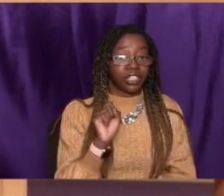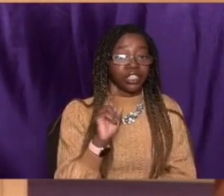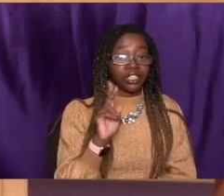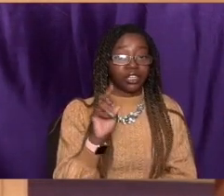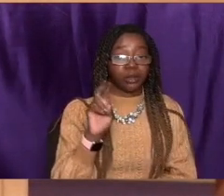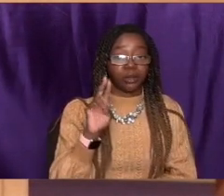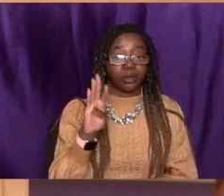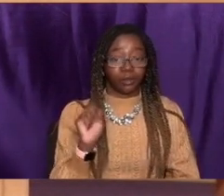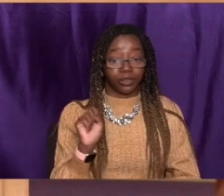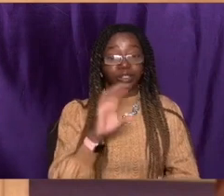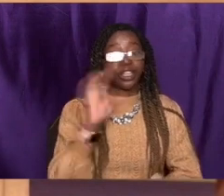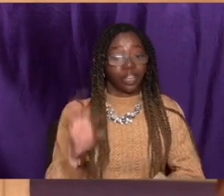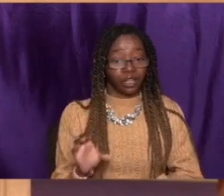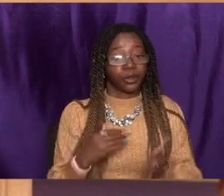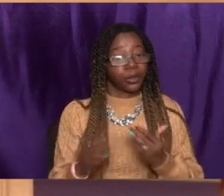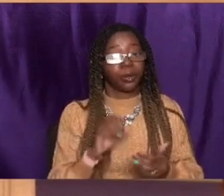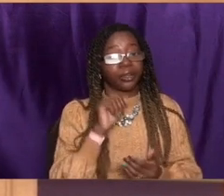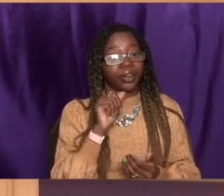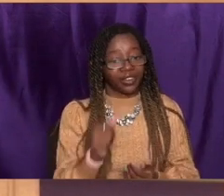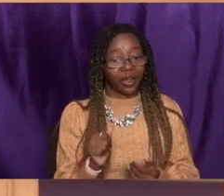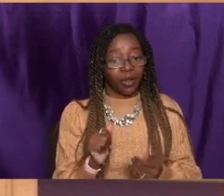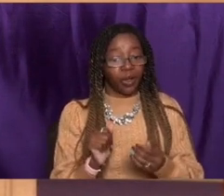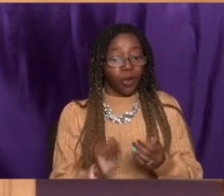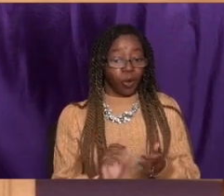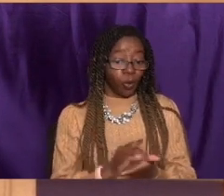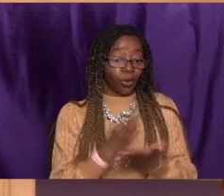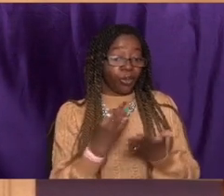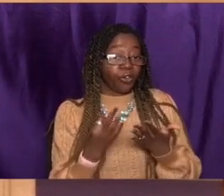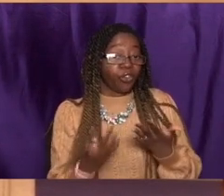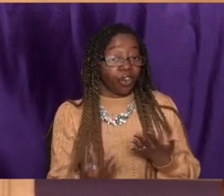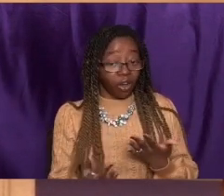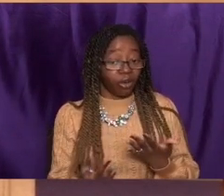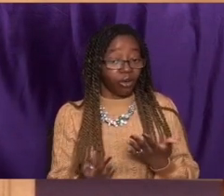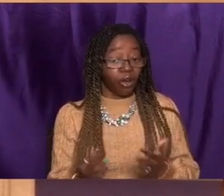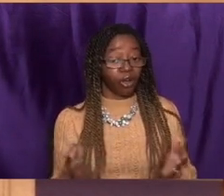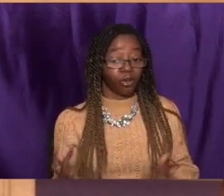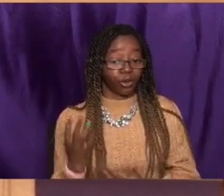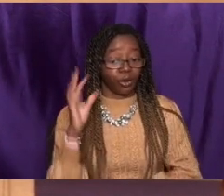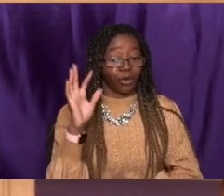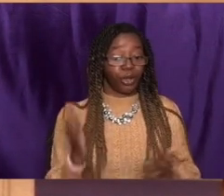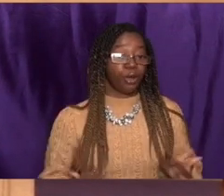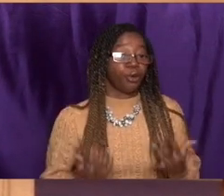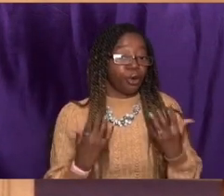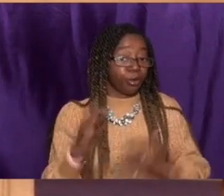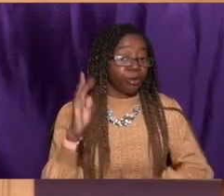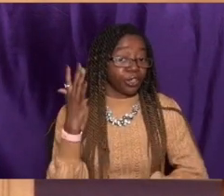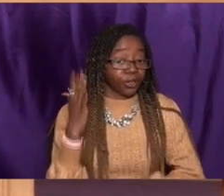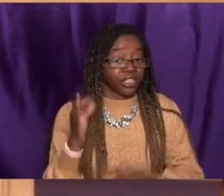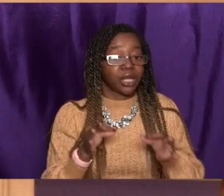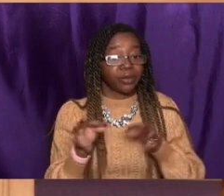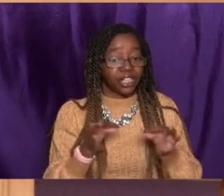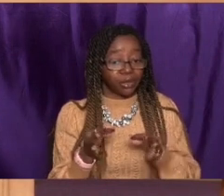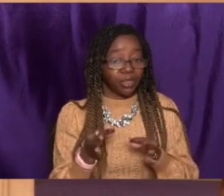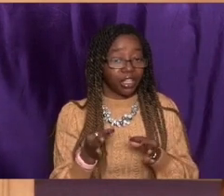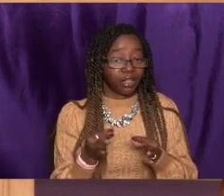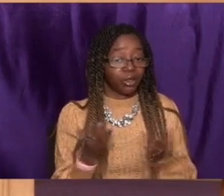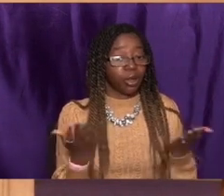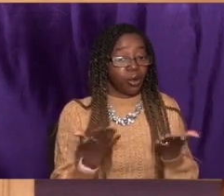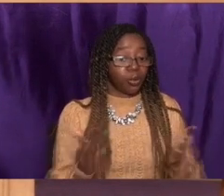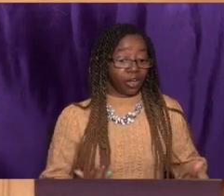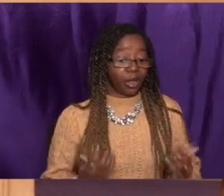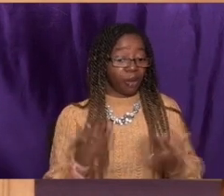We probably ain't gonna trip over no burning bushes up in here. But let me explain to you what a burning bush experience really